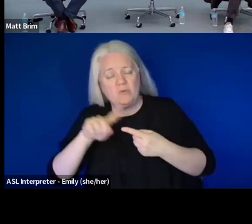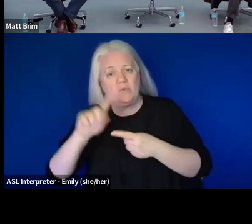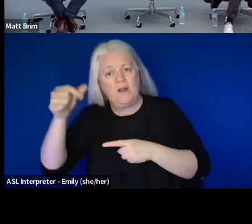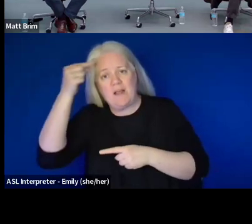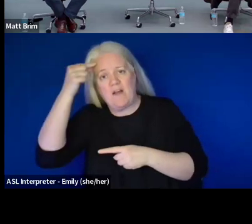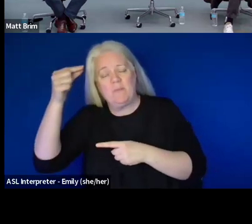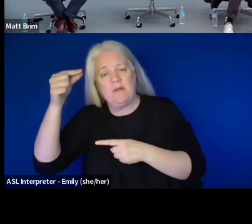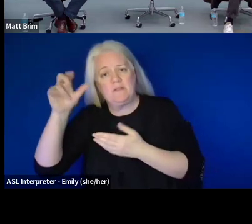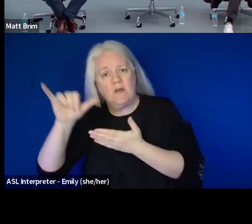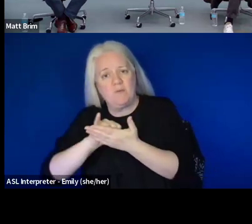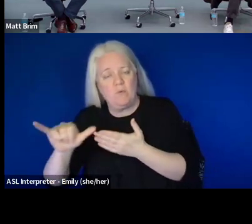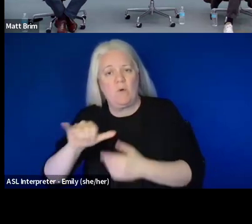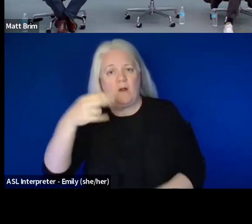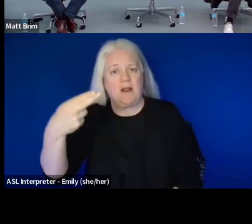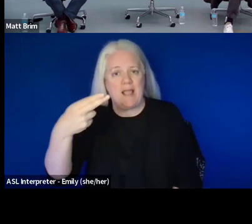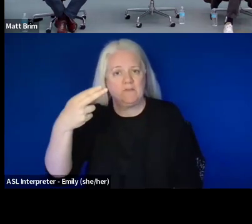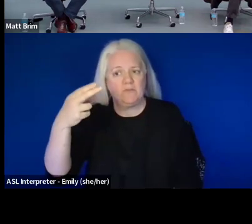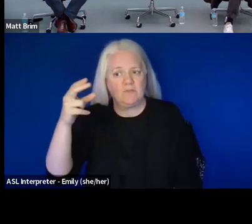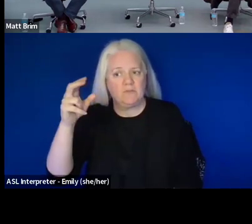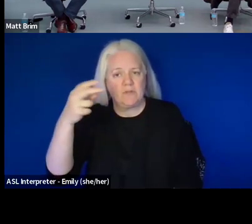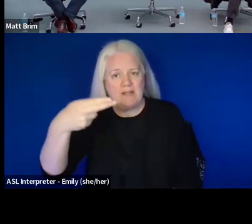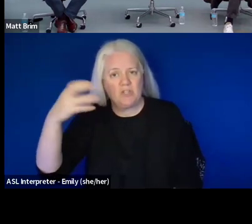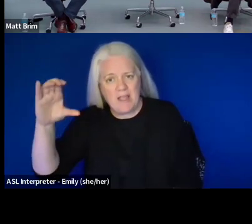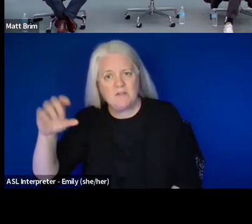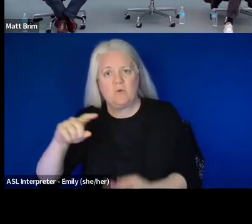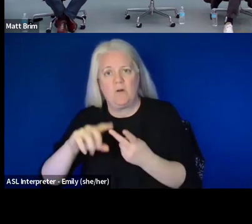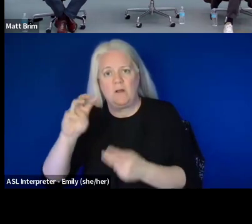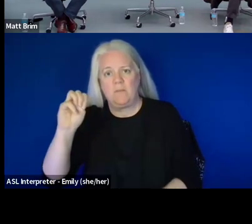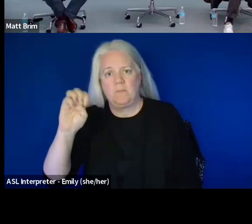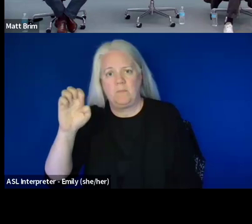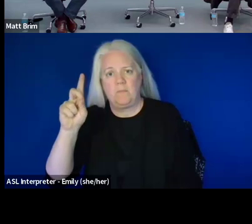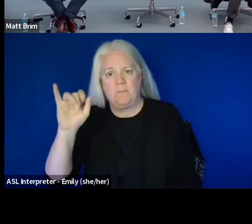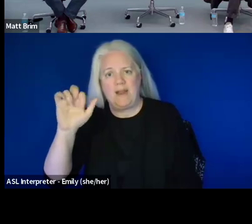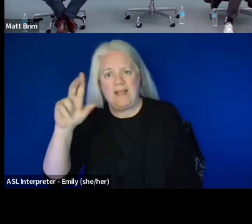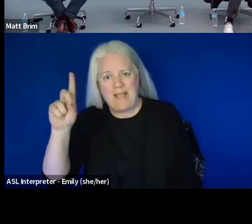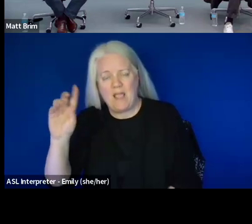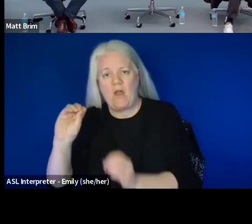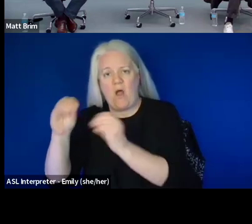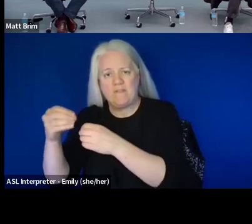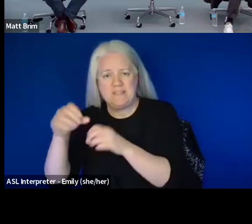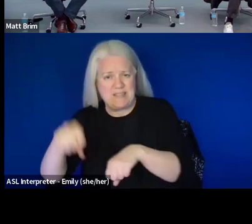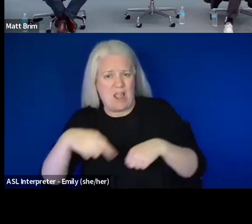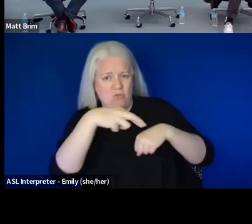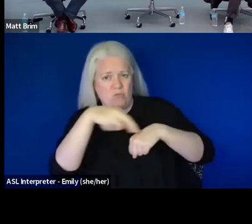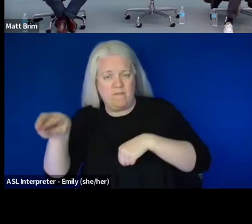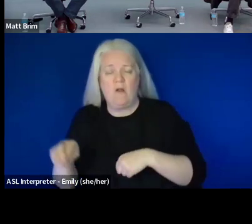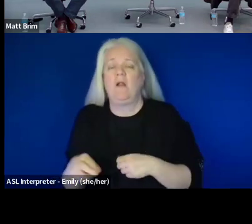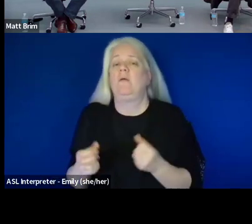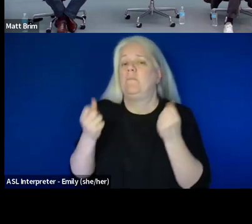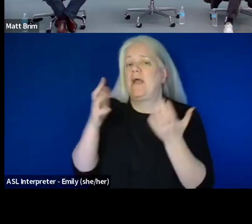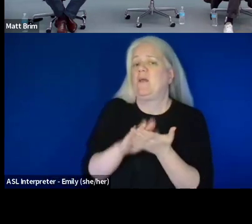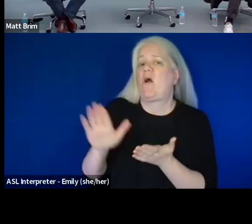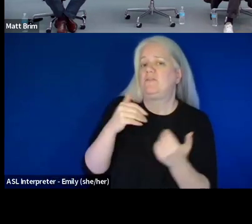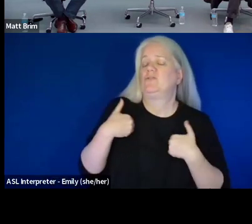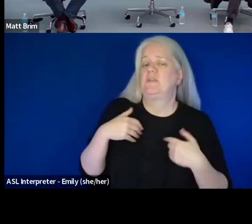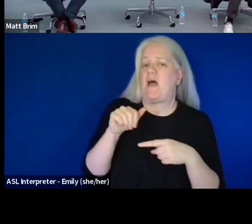Like H&H, for example, or the Medicaid offices and things like that? A lot of colleges have a practice of you can